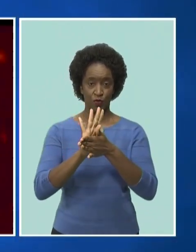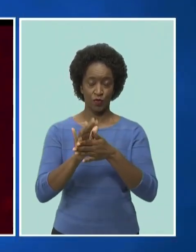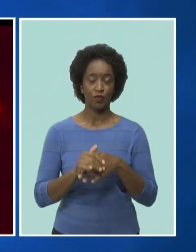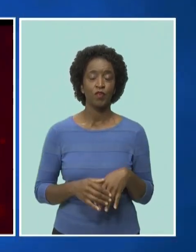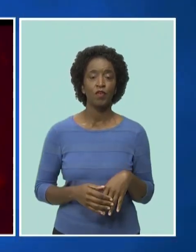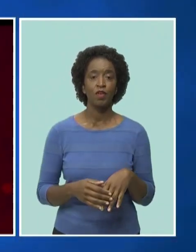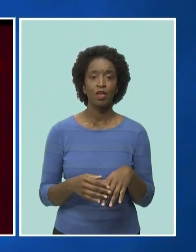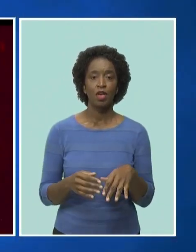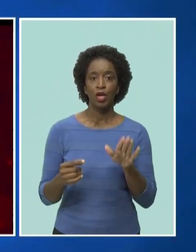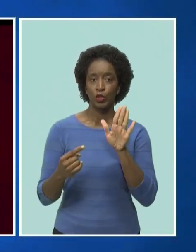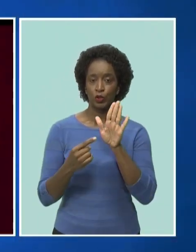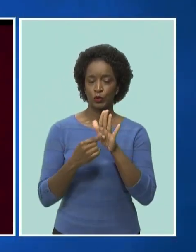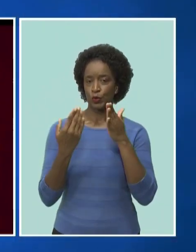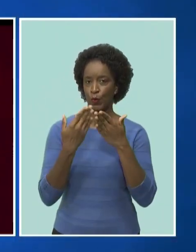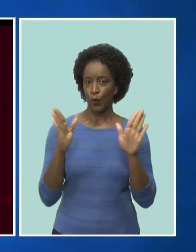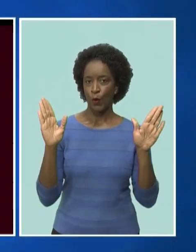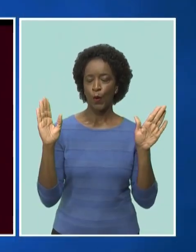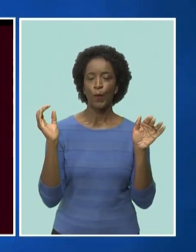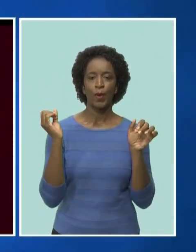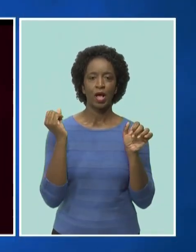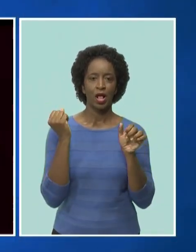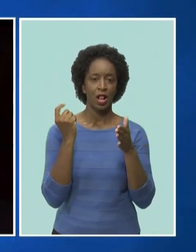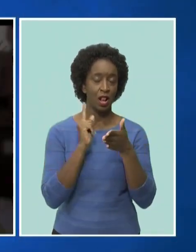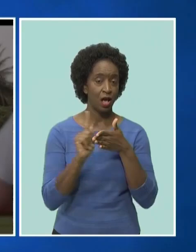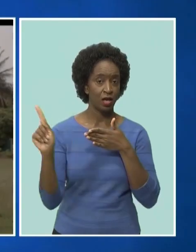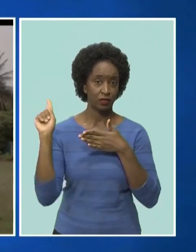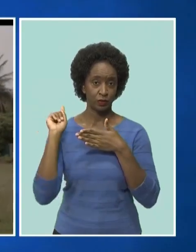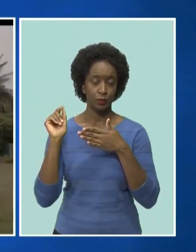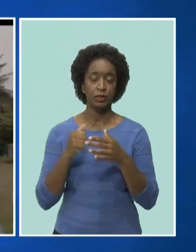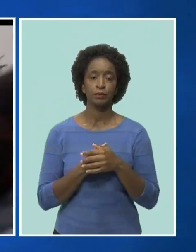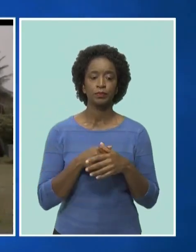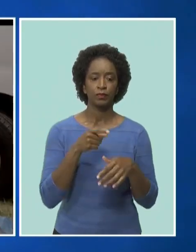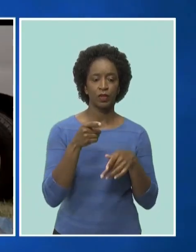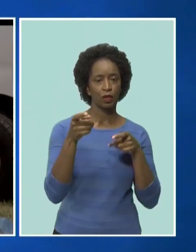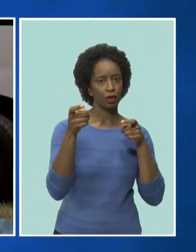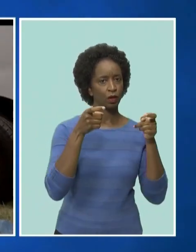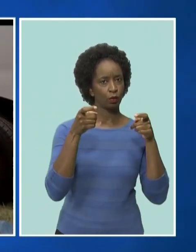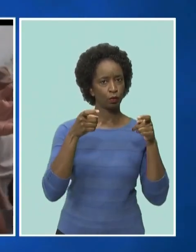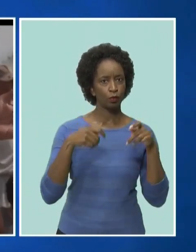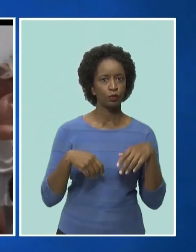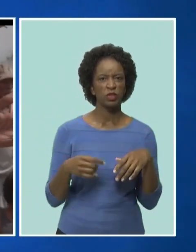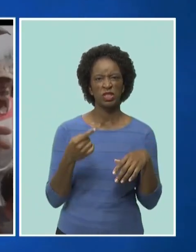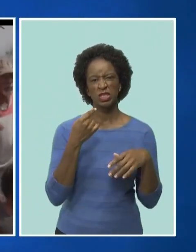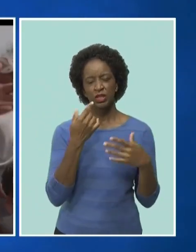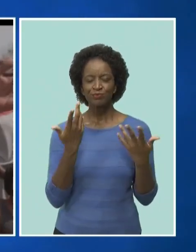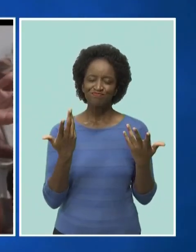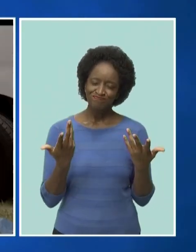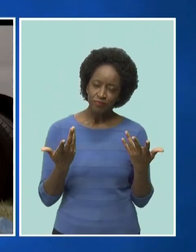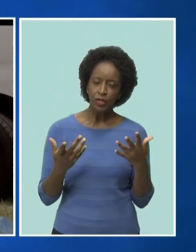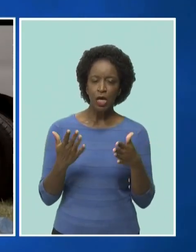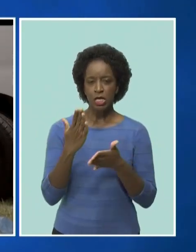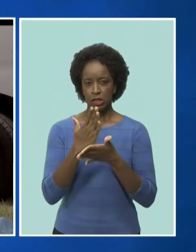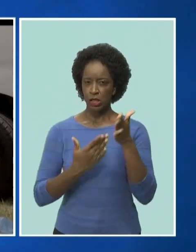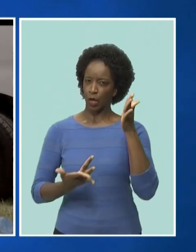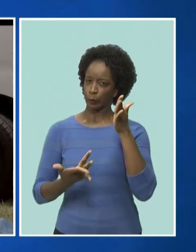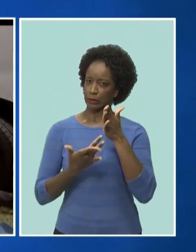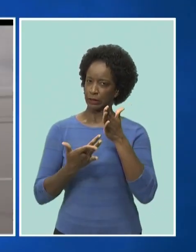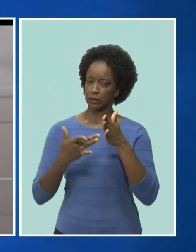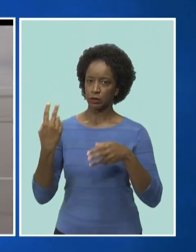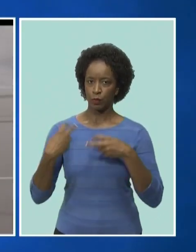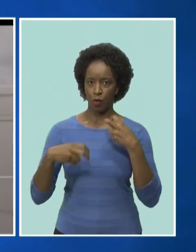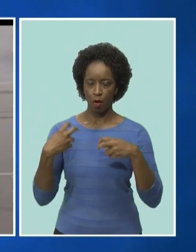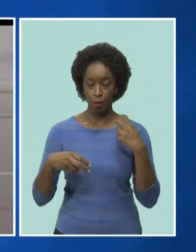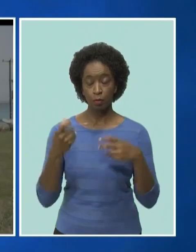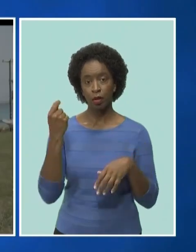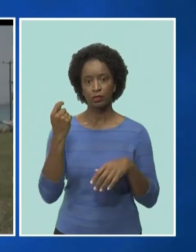October 28th at Olympus Theaters, and director Stockton Miller says despite a few technical challenges, the response from the public and